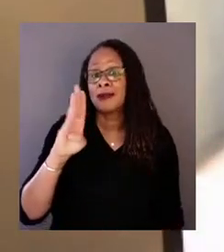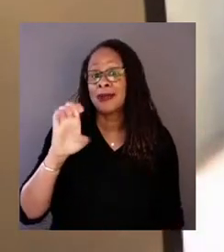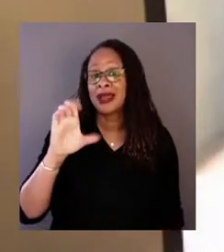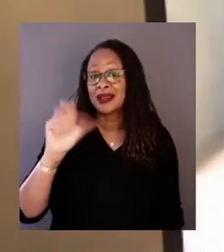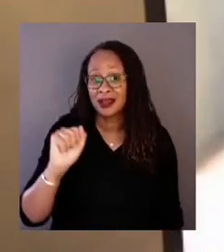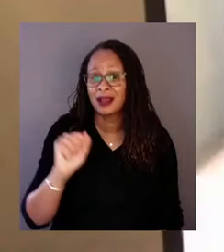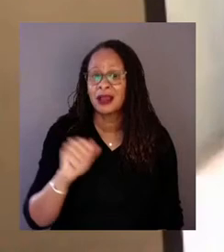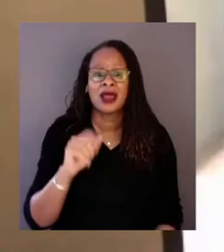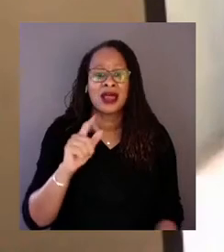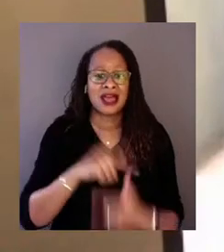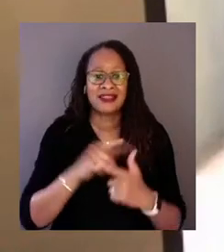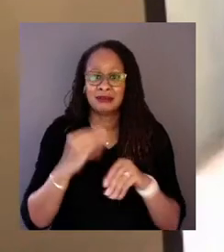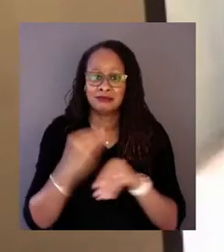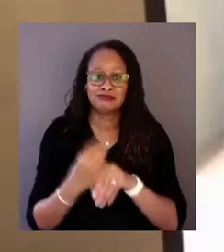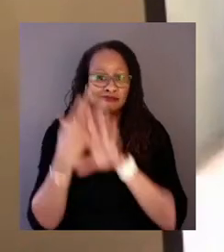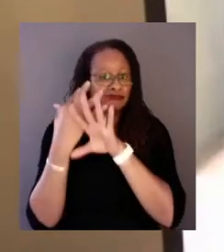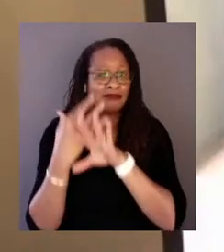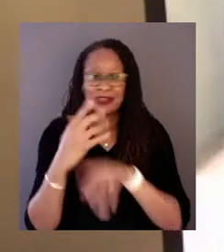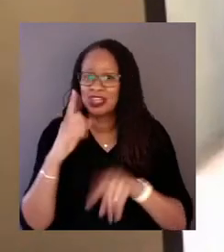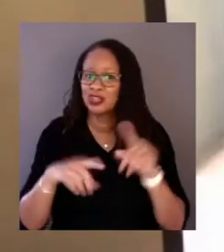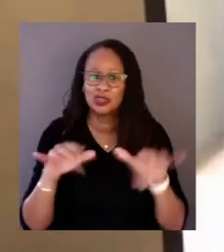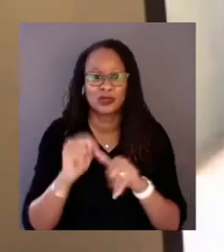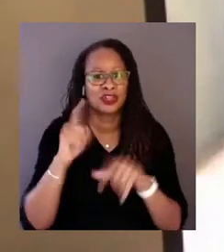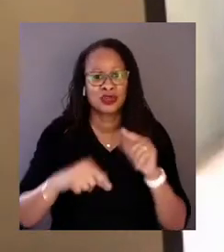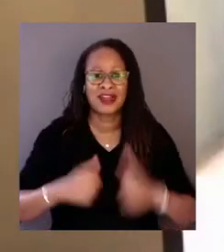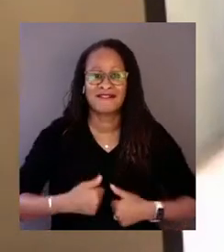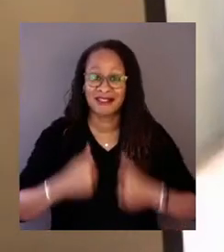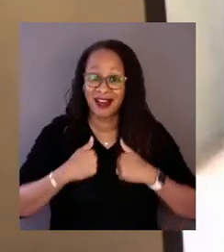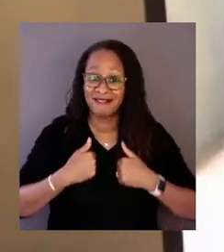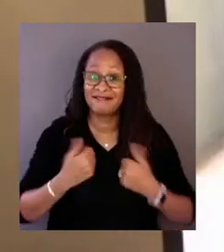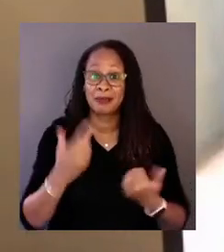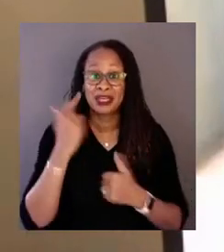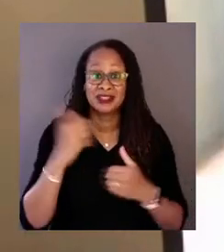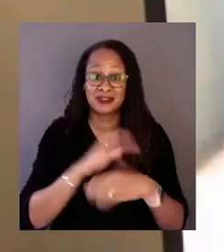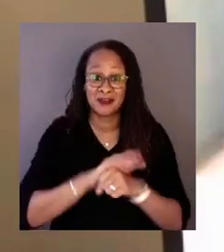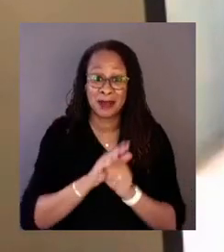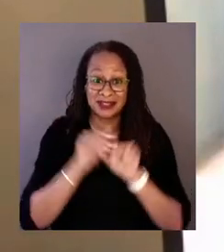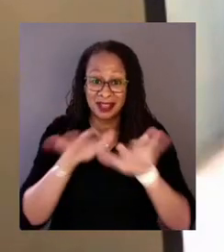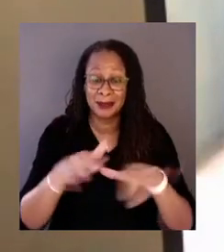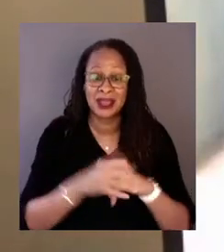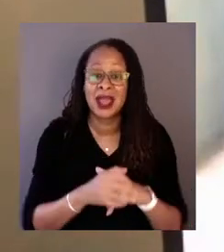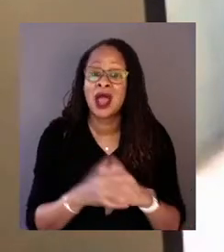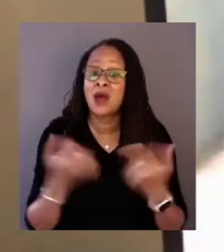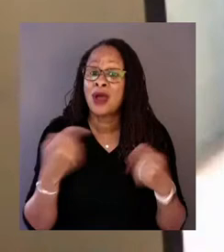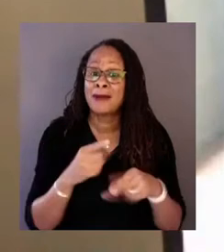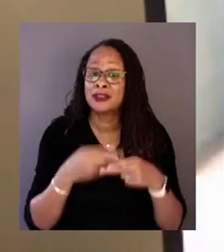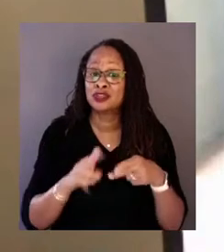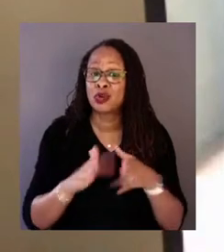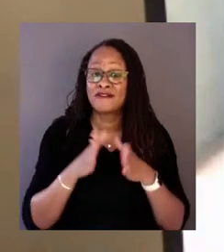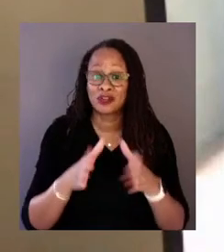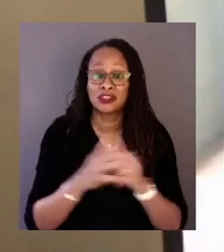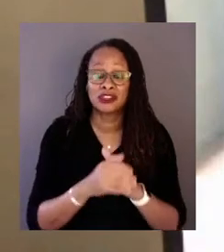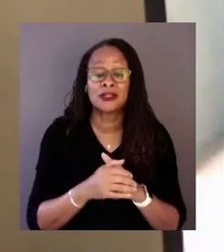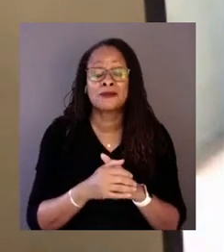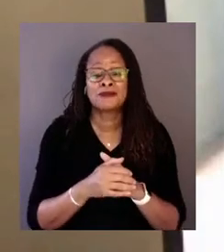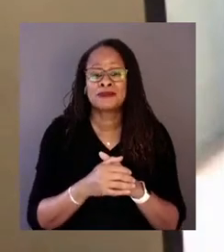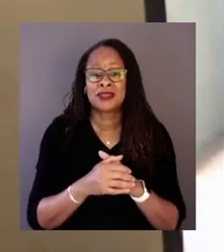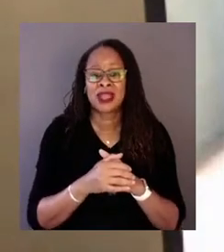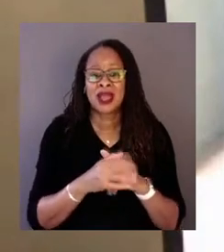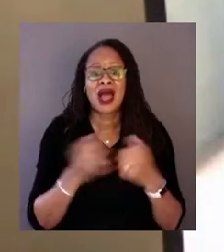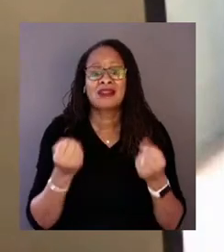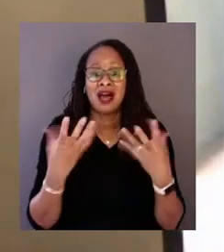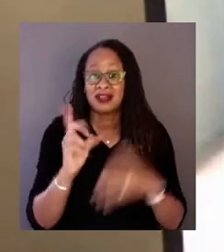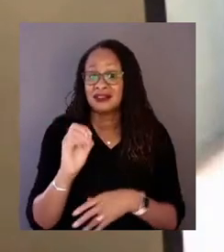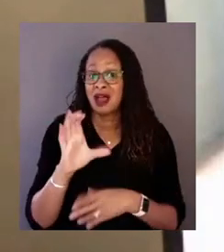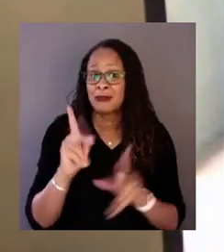the pandemic. So they put it out. What happened, and the short version, is a lot of people within the documentary branch started telling each other, and